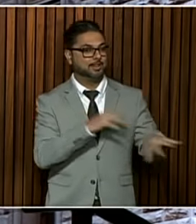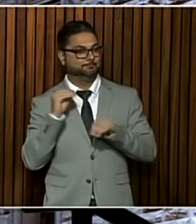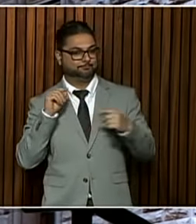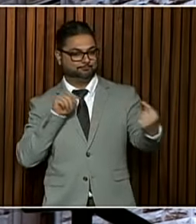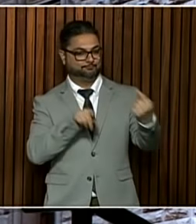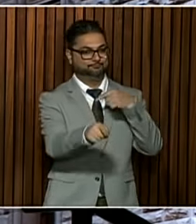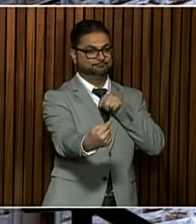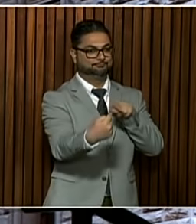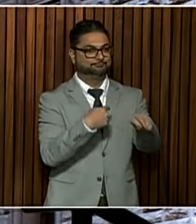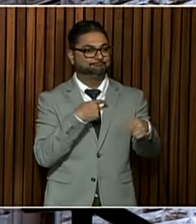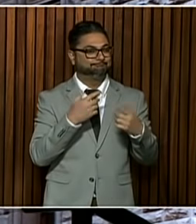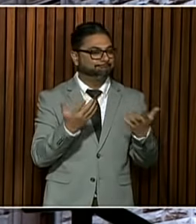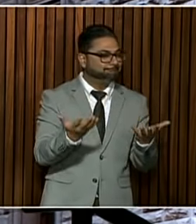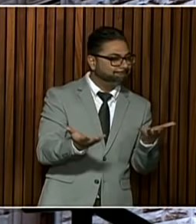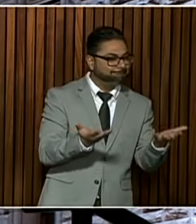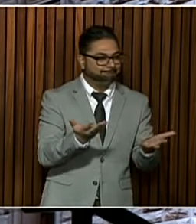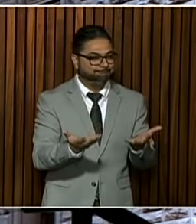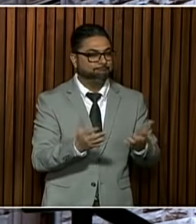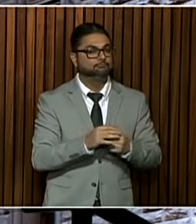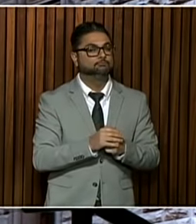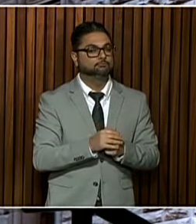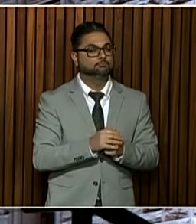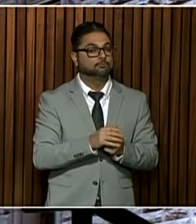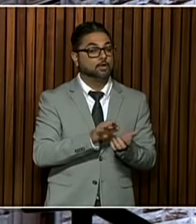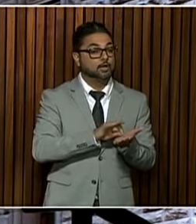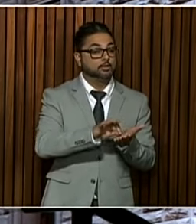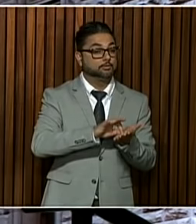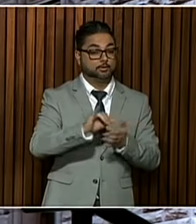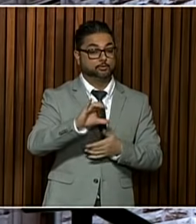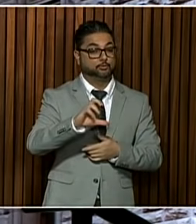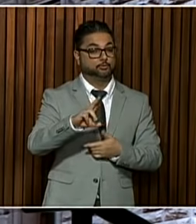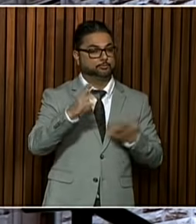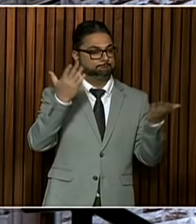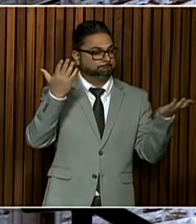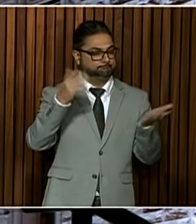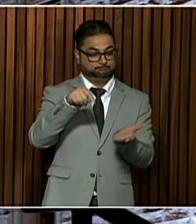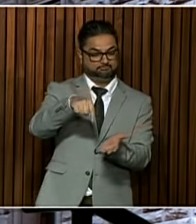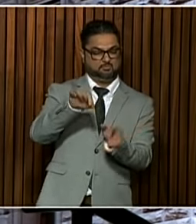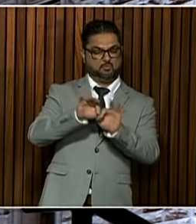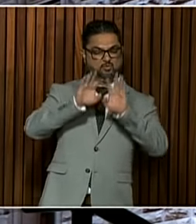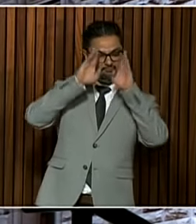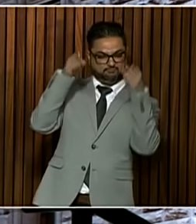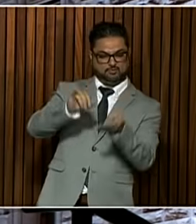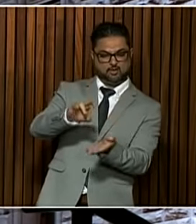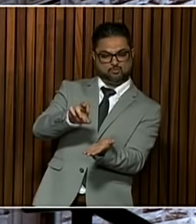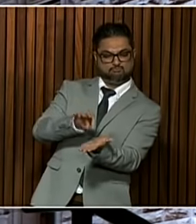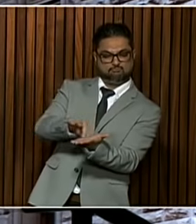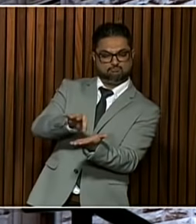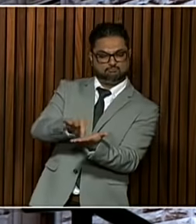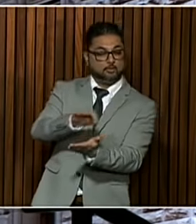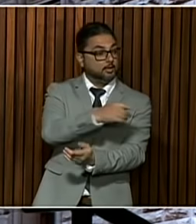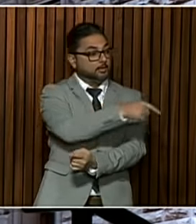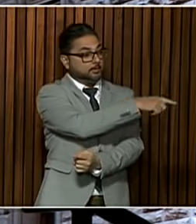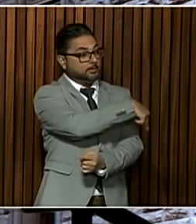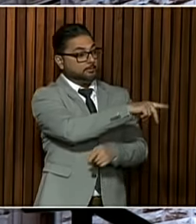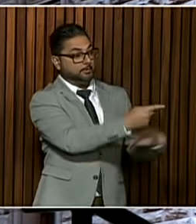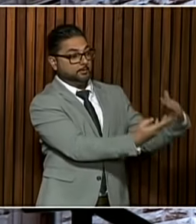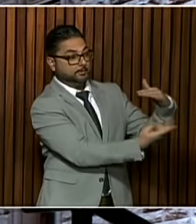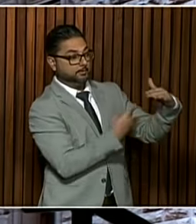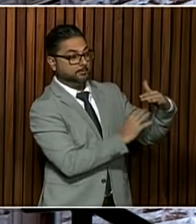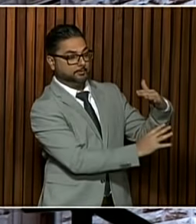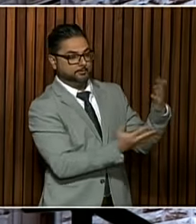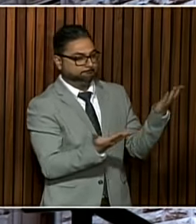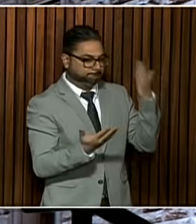necessary in that regard. I think the other aspect as we watch on the Canadian situation here, while we have